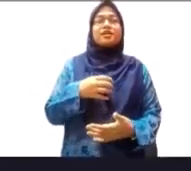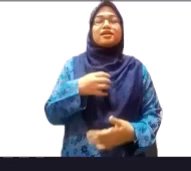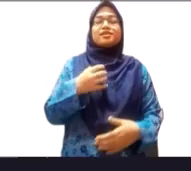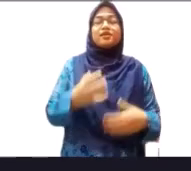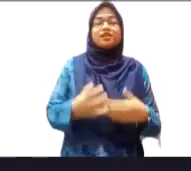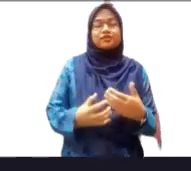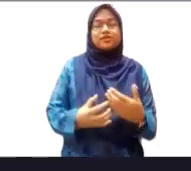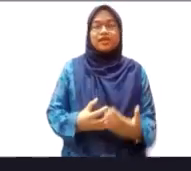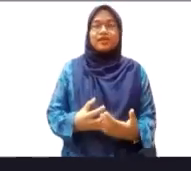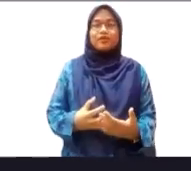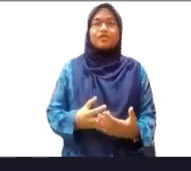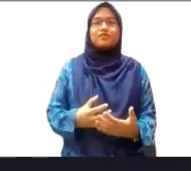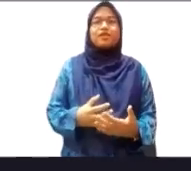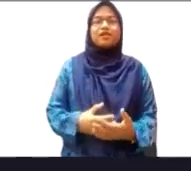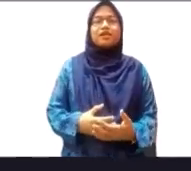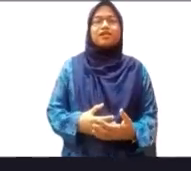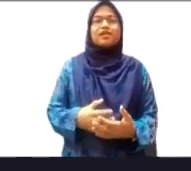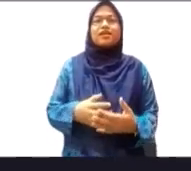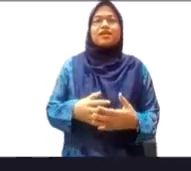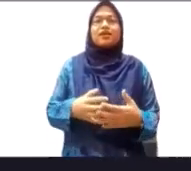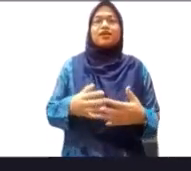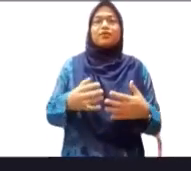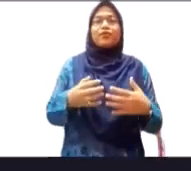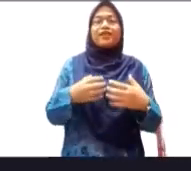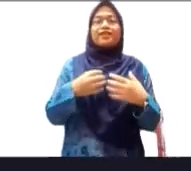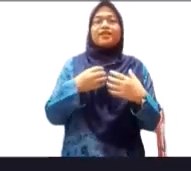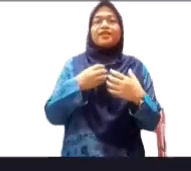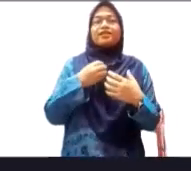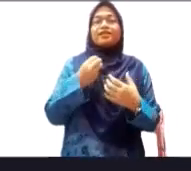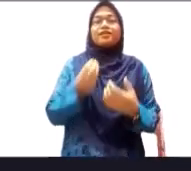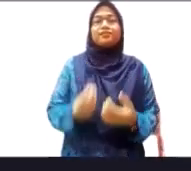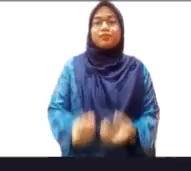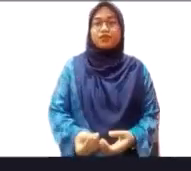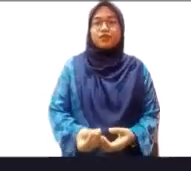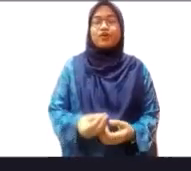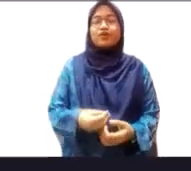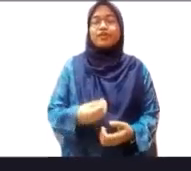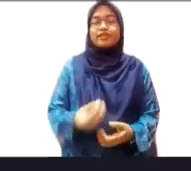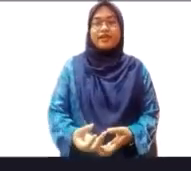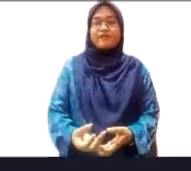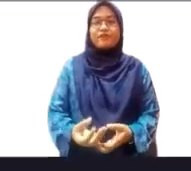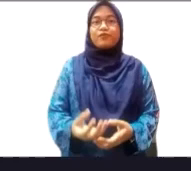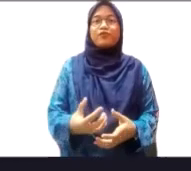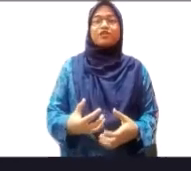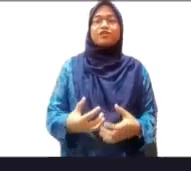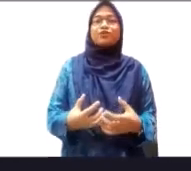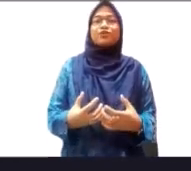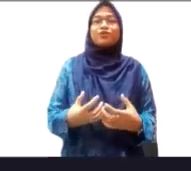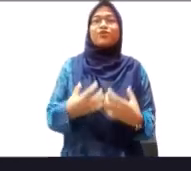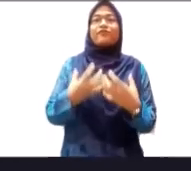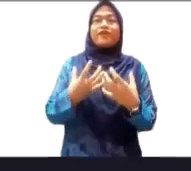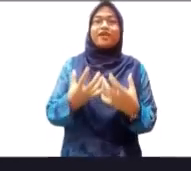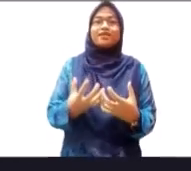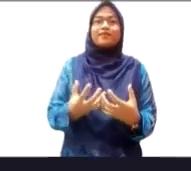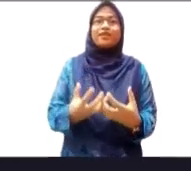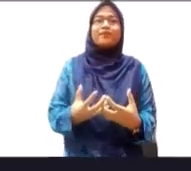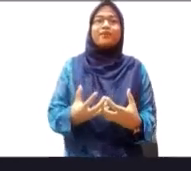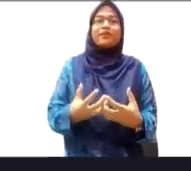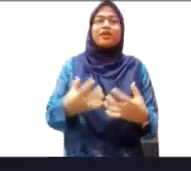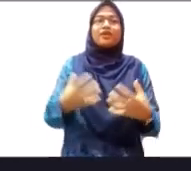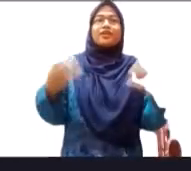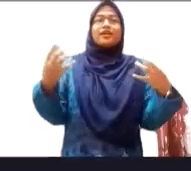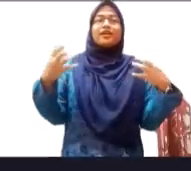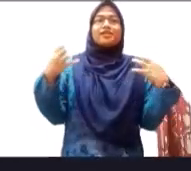is similar to sign language because when the mute or the deaf wanted to convey